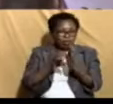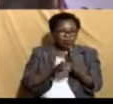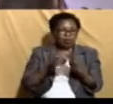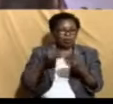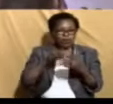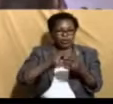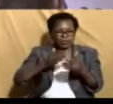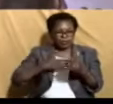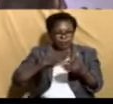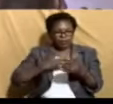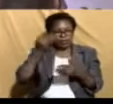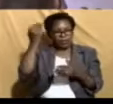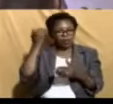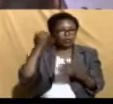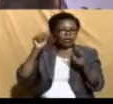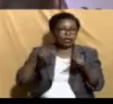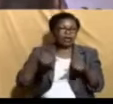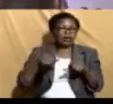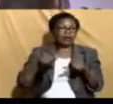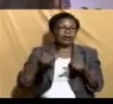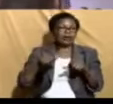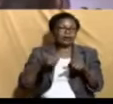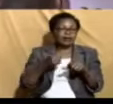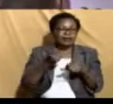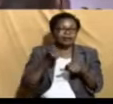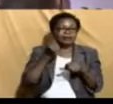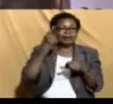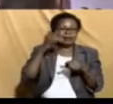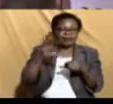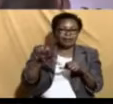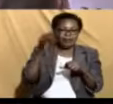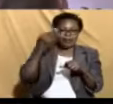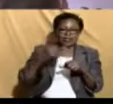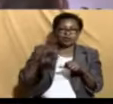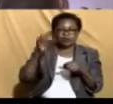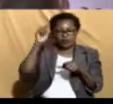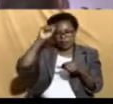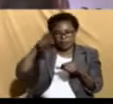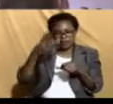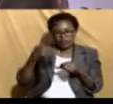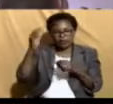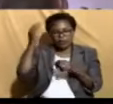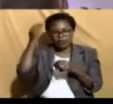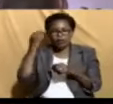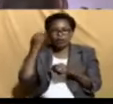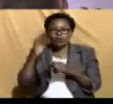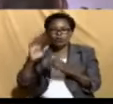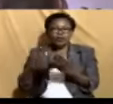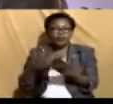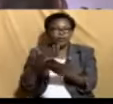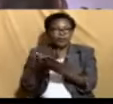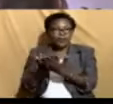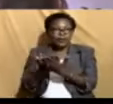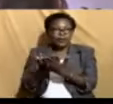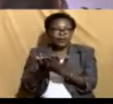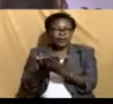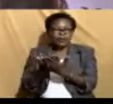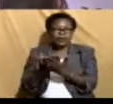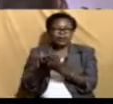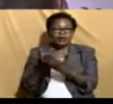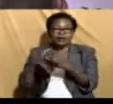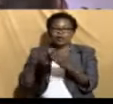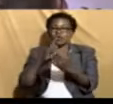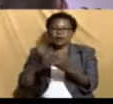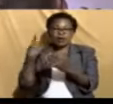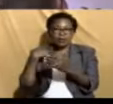will appreciate, and we so urge, that the findings of the learned judges of the Court of Appeal, specifically embodied in the final order number